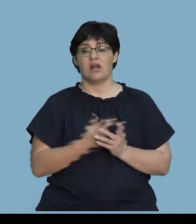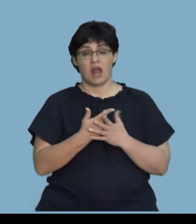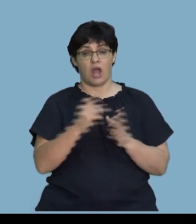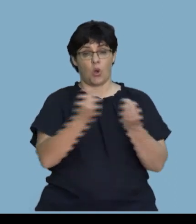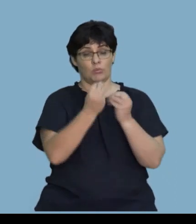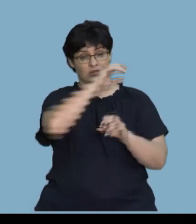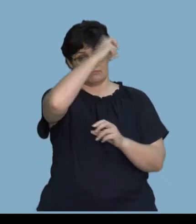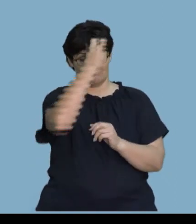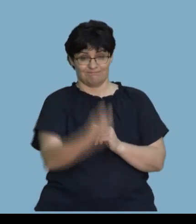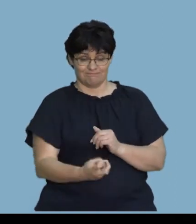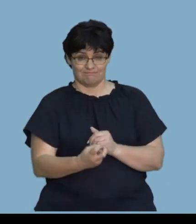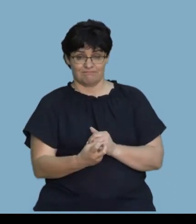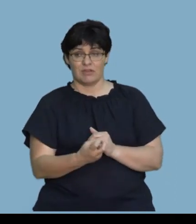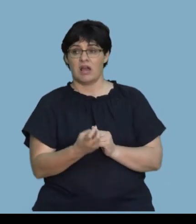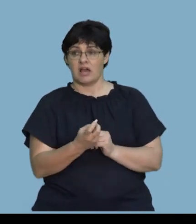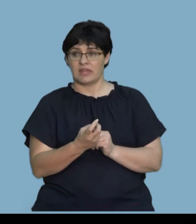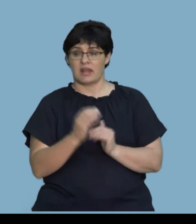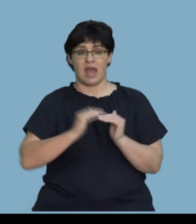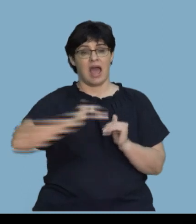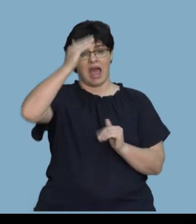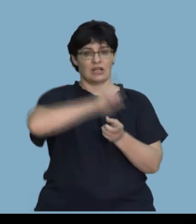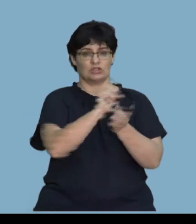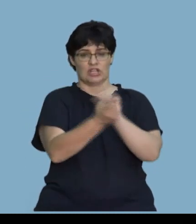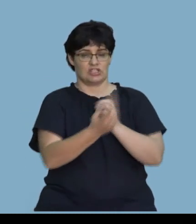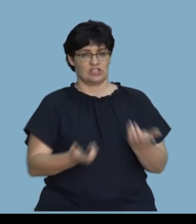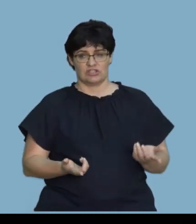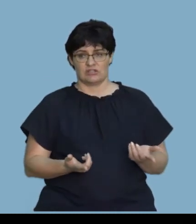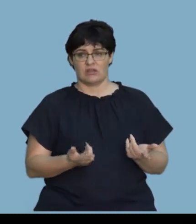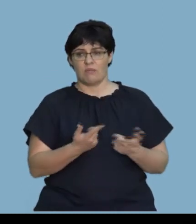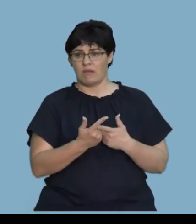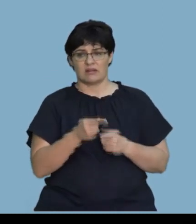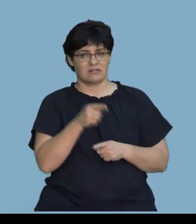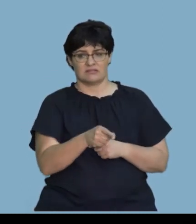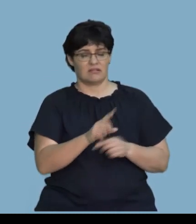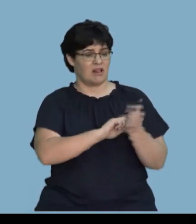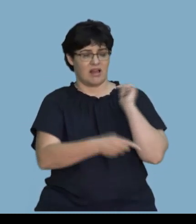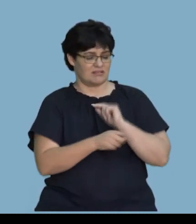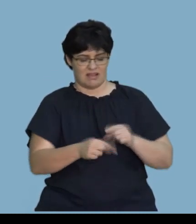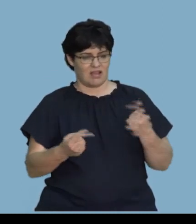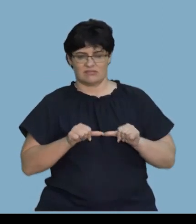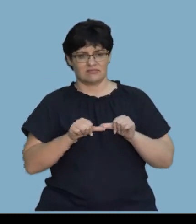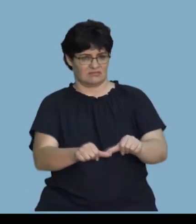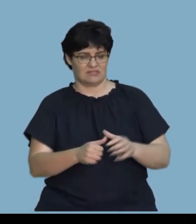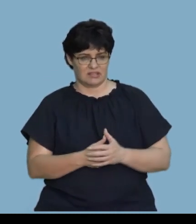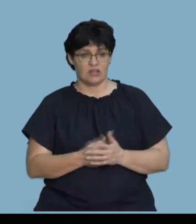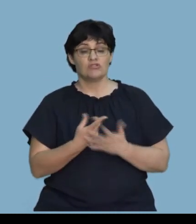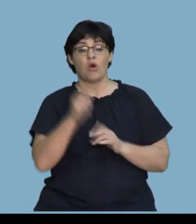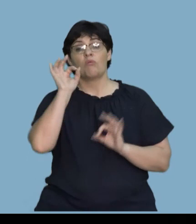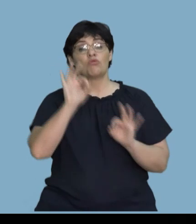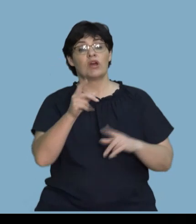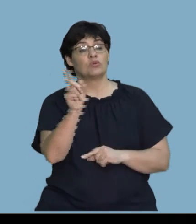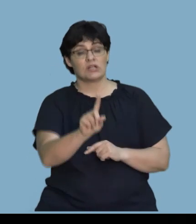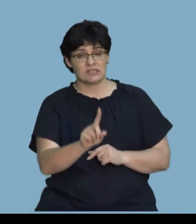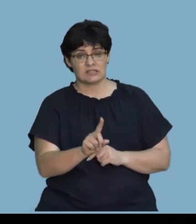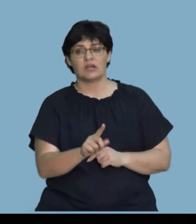the object falls down, the height changes, then under no circumstances will the gravitational potential energy remain constant. So the correct